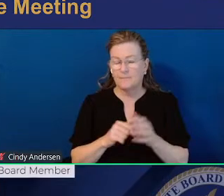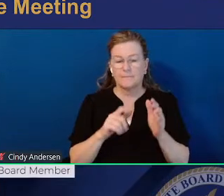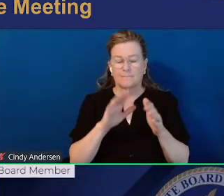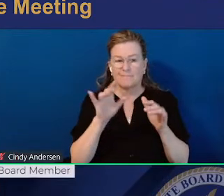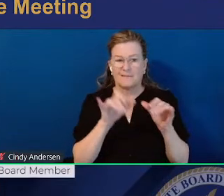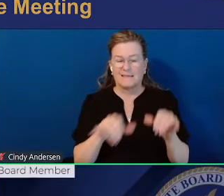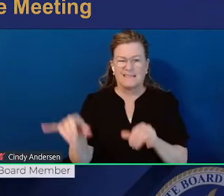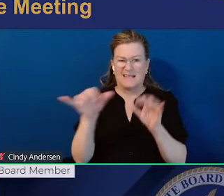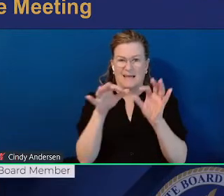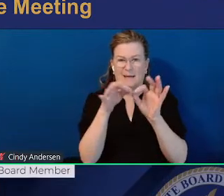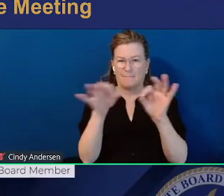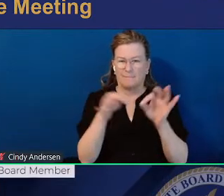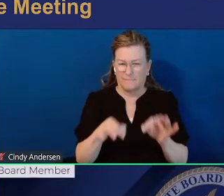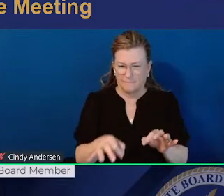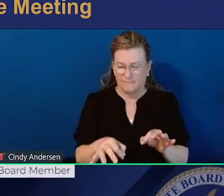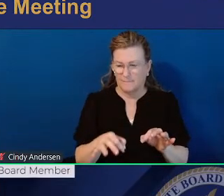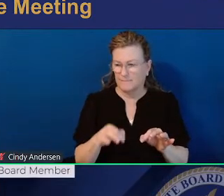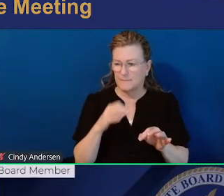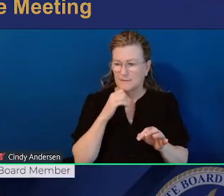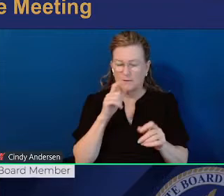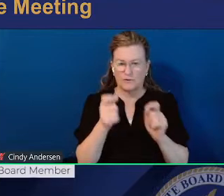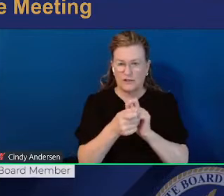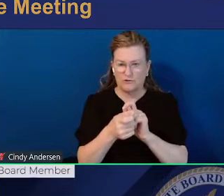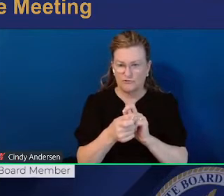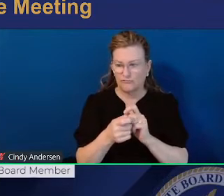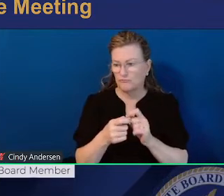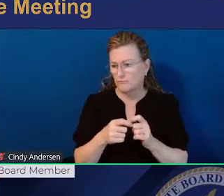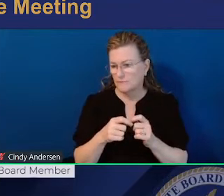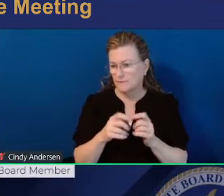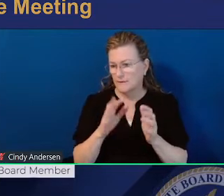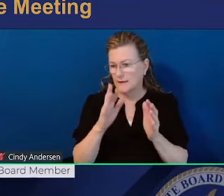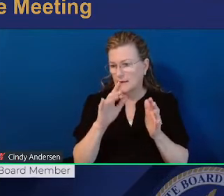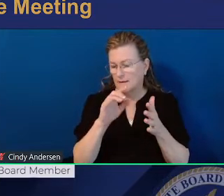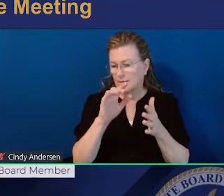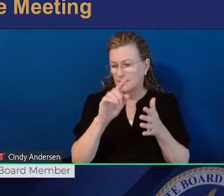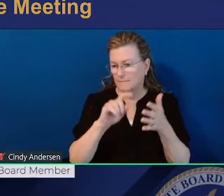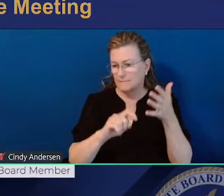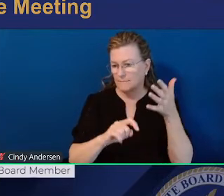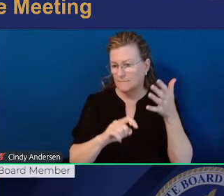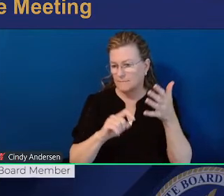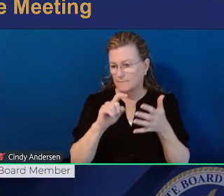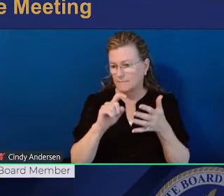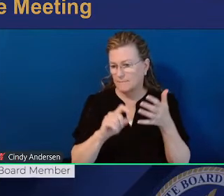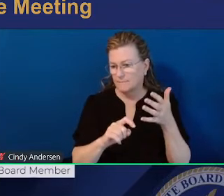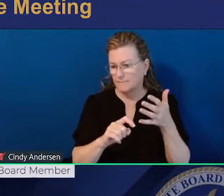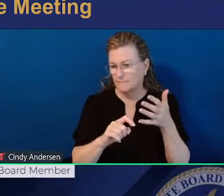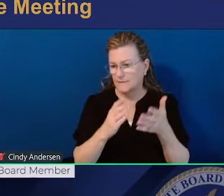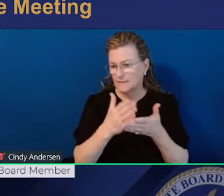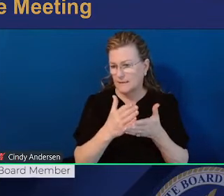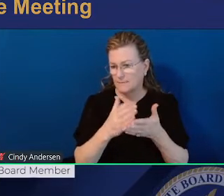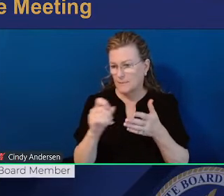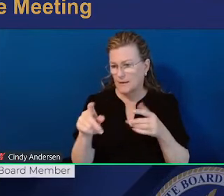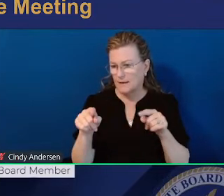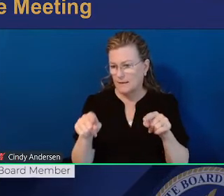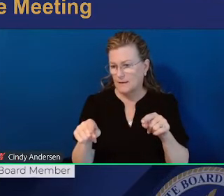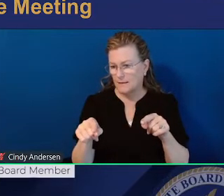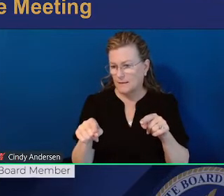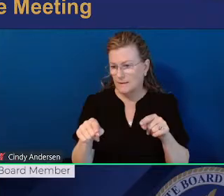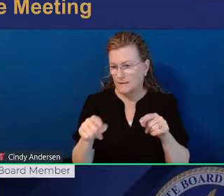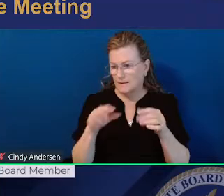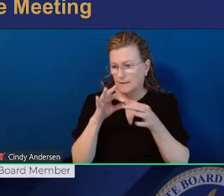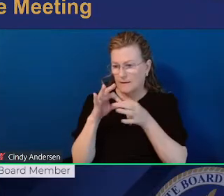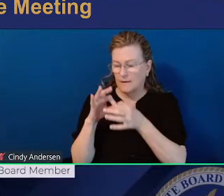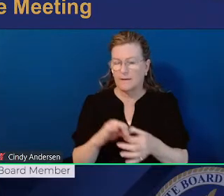same language, it appears. And then stop. Okay, we're here relates